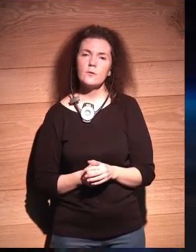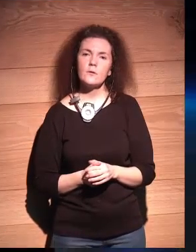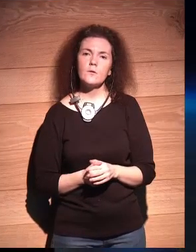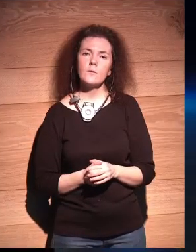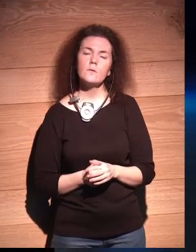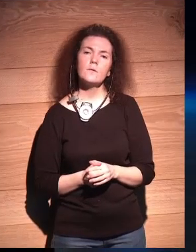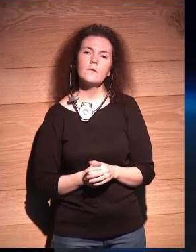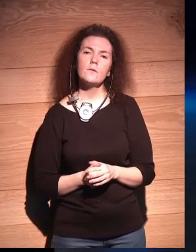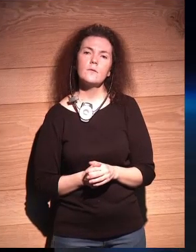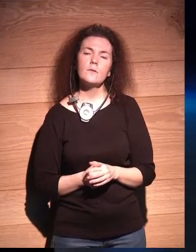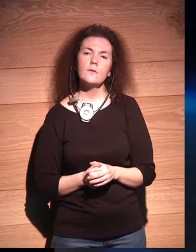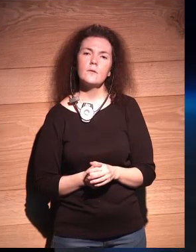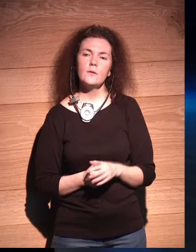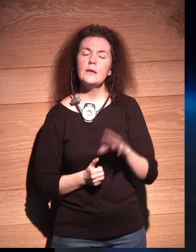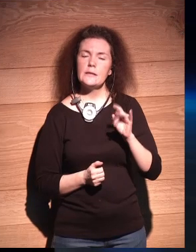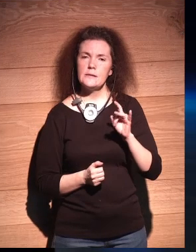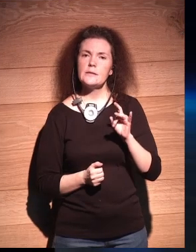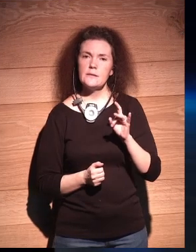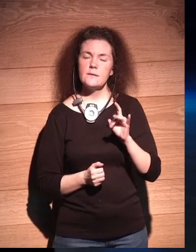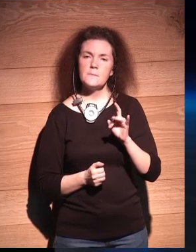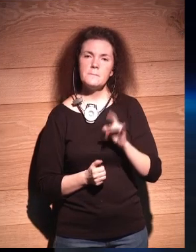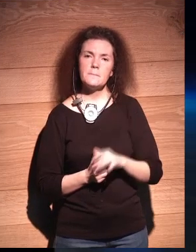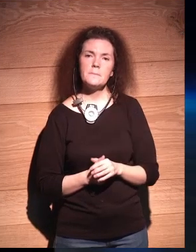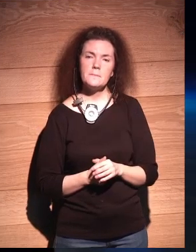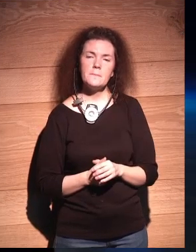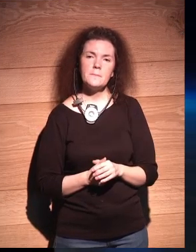jail, you remember what I said? Help!